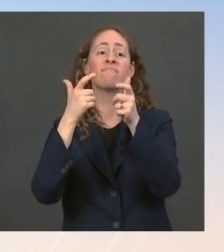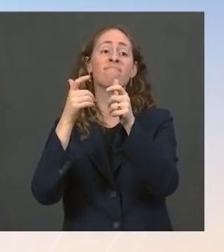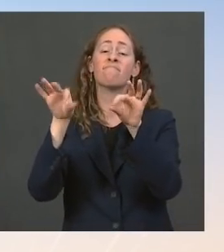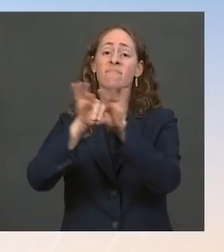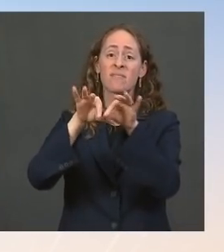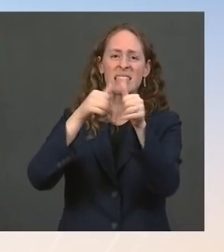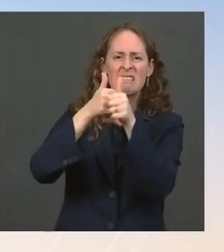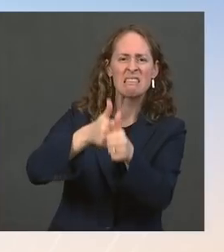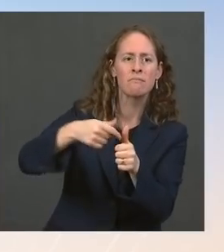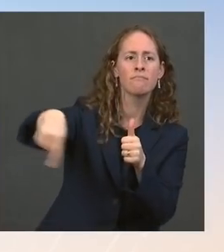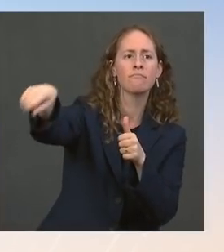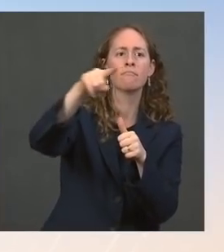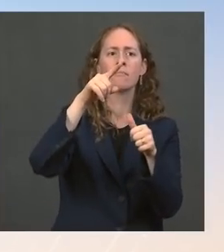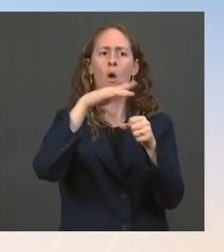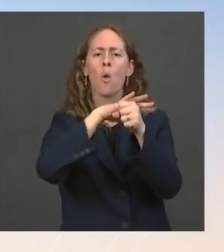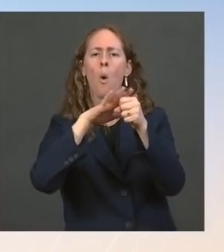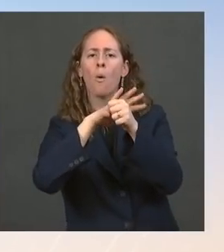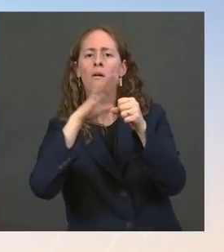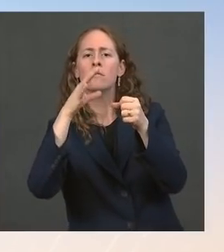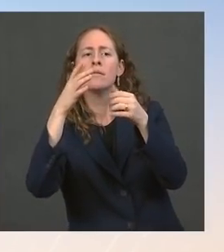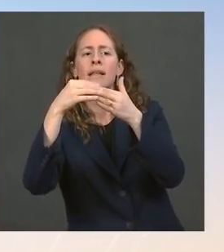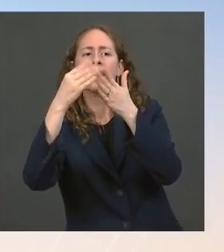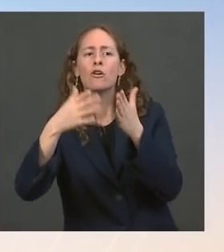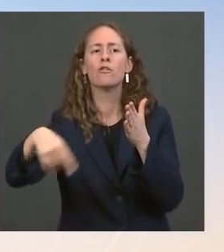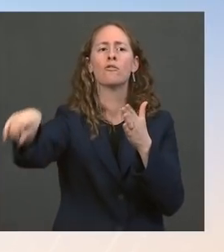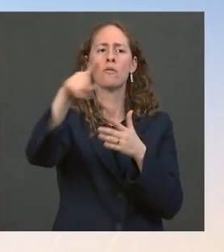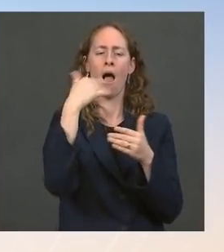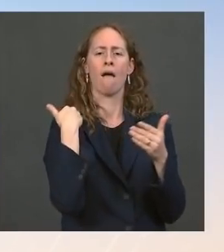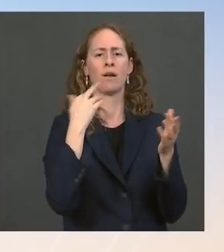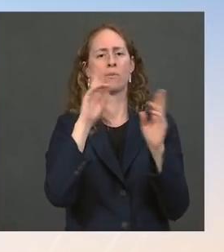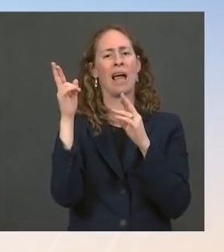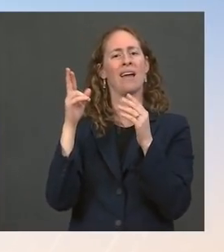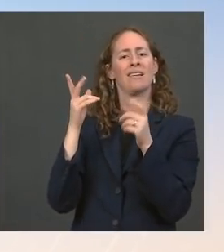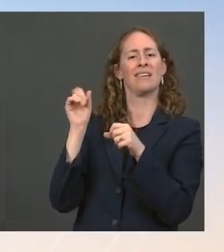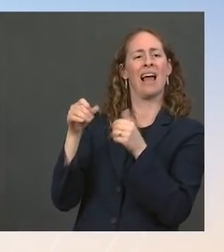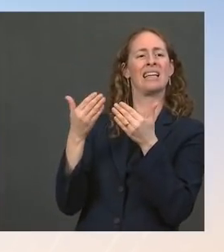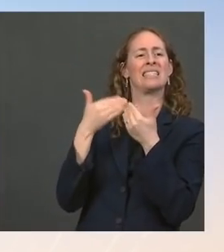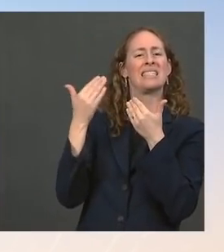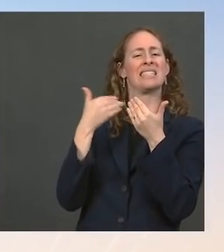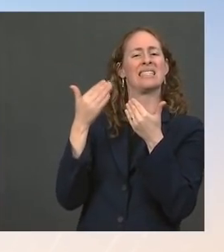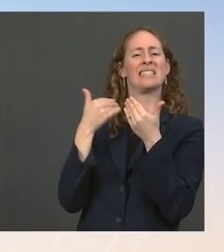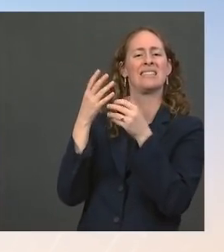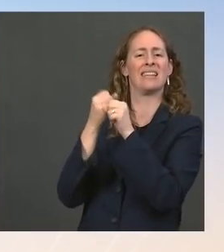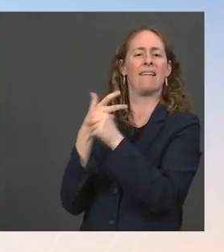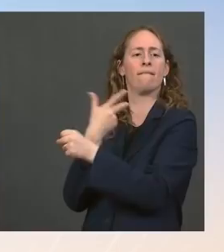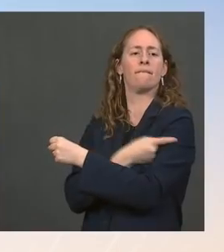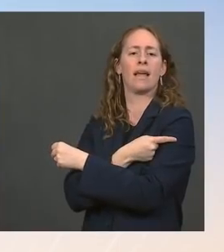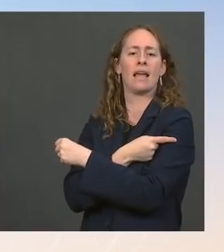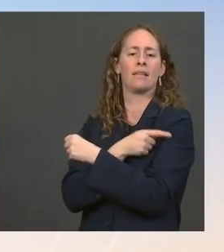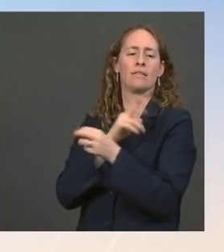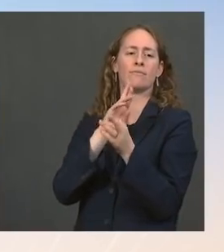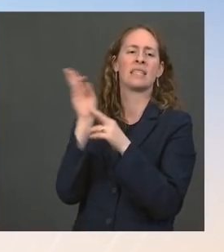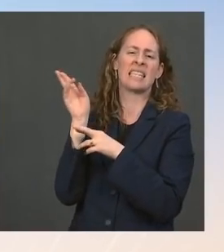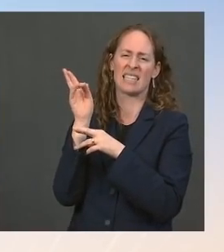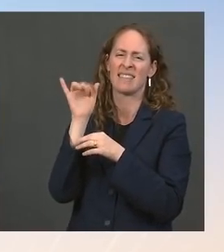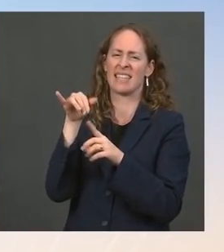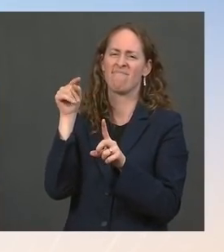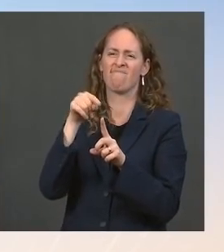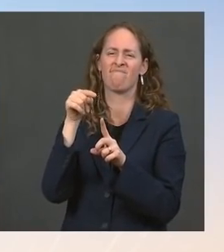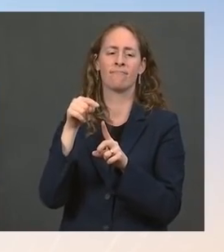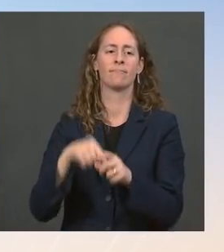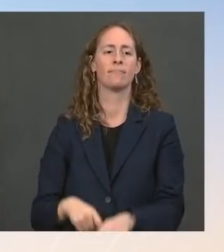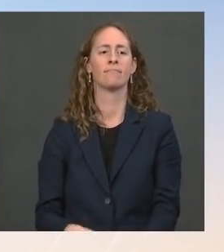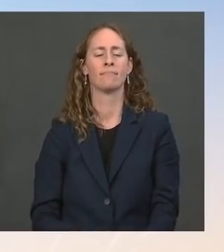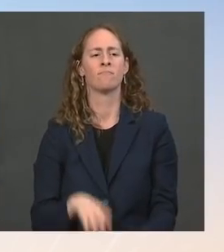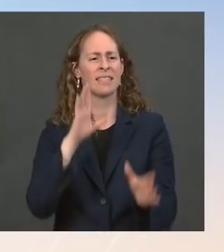vaccine broadly accessible to everybody in the country, making it as easy as humanly possible to get vaccinated. And we're going to continue